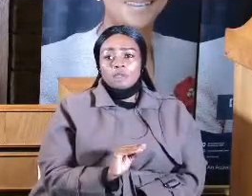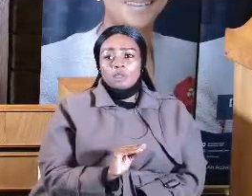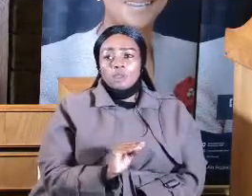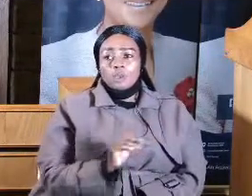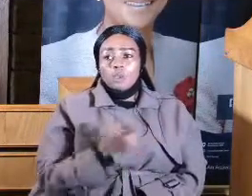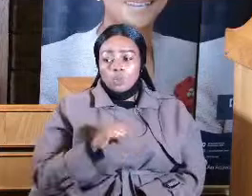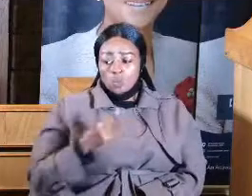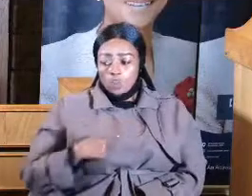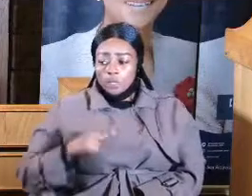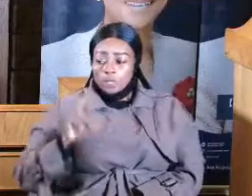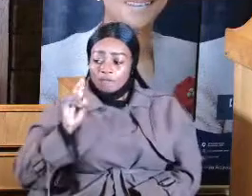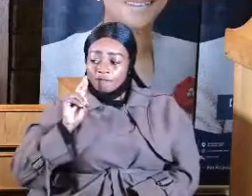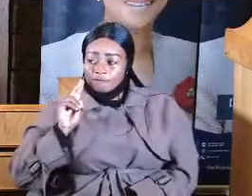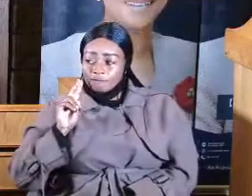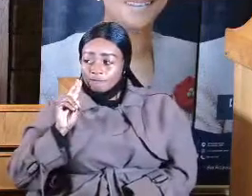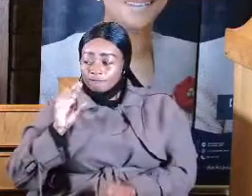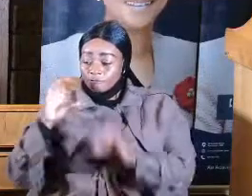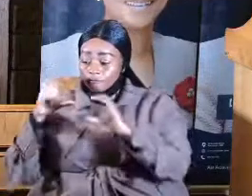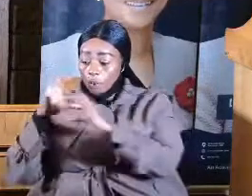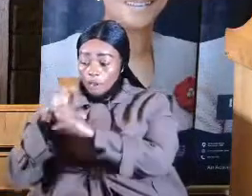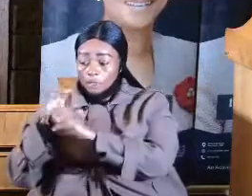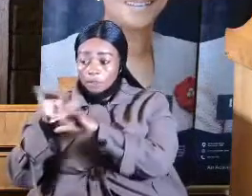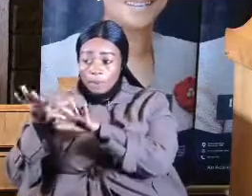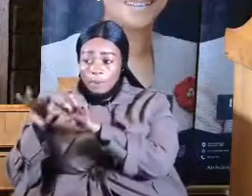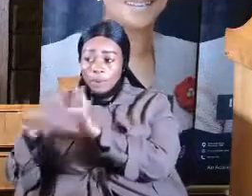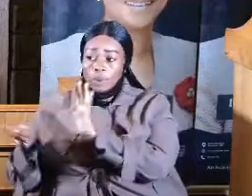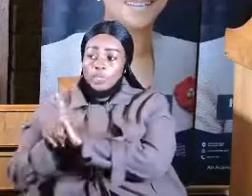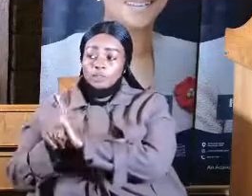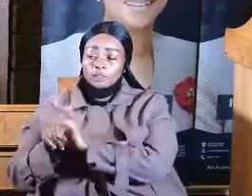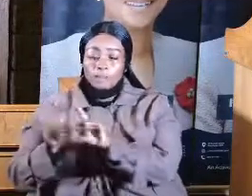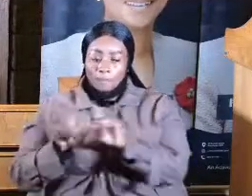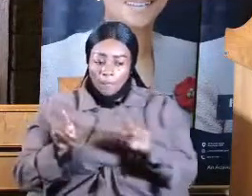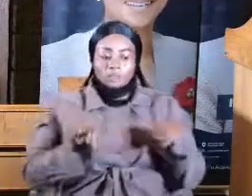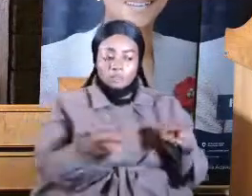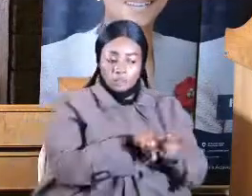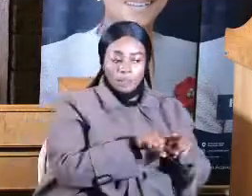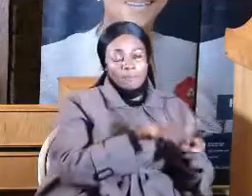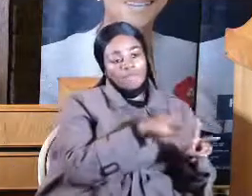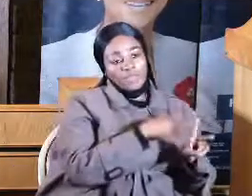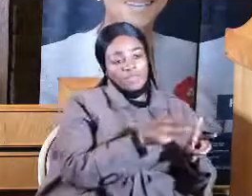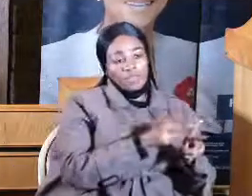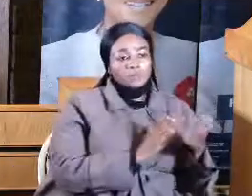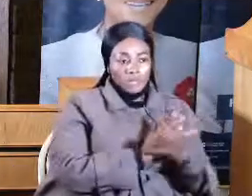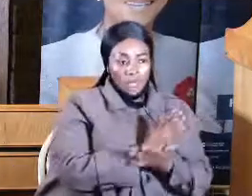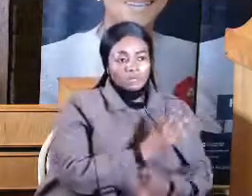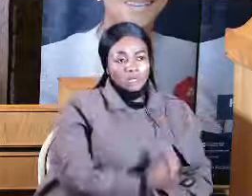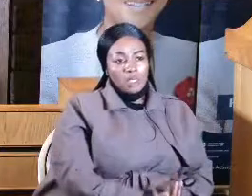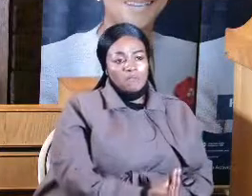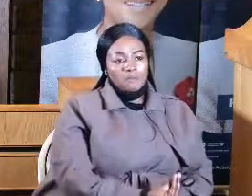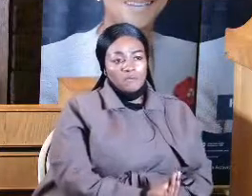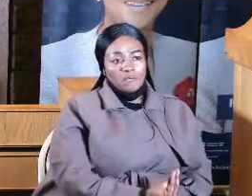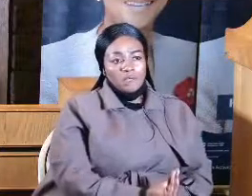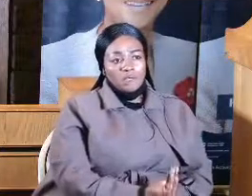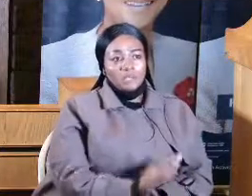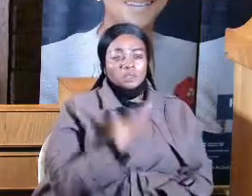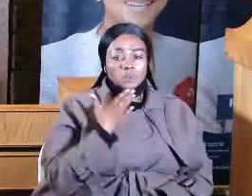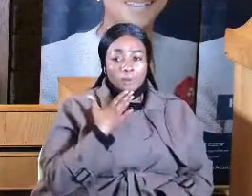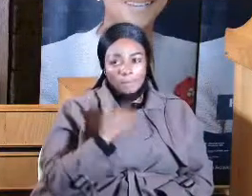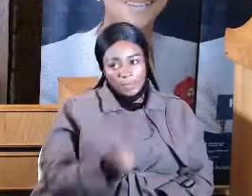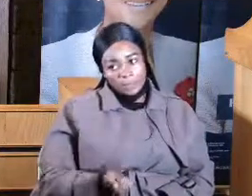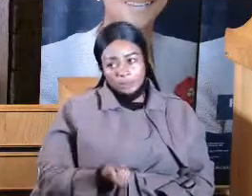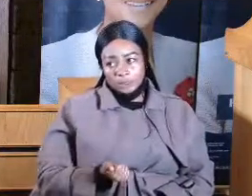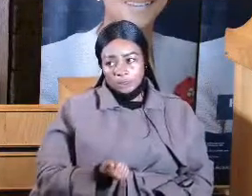the perpetrator. But let's look at the rights of the victims. So please, people, let